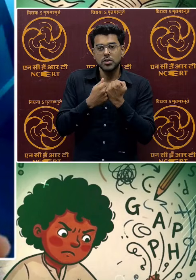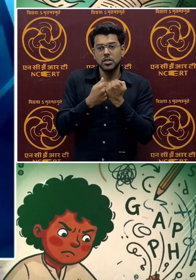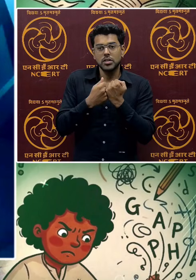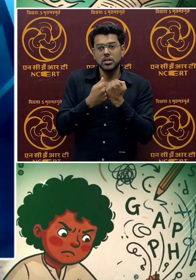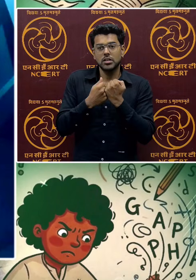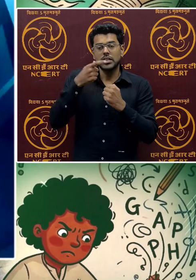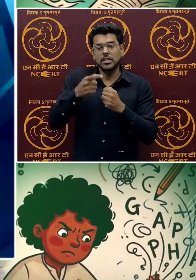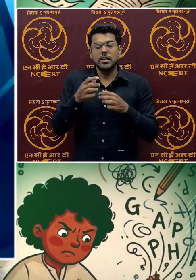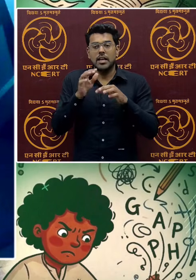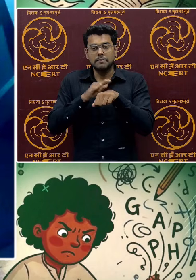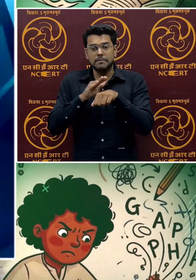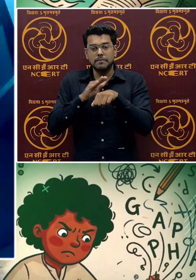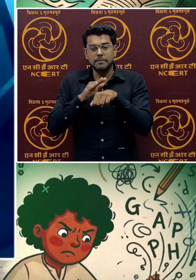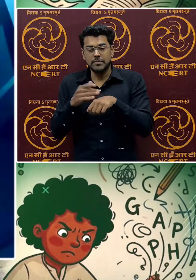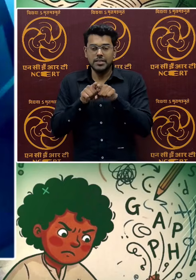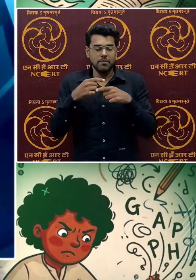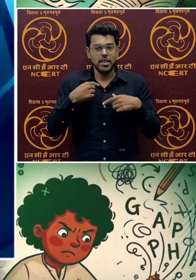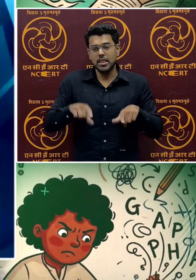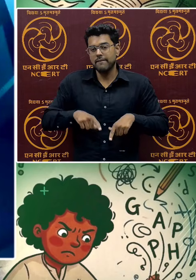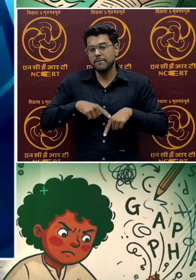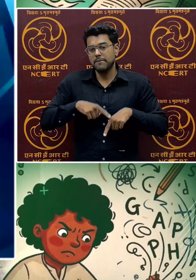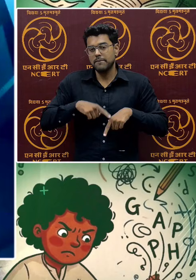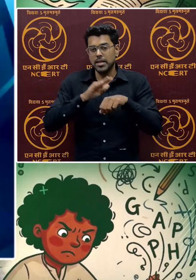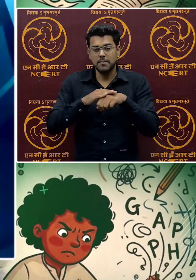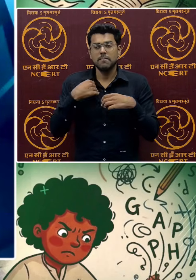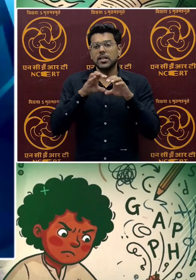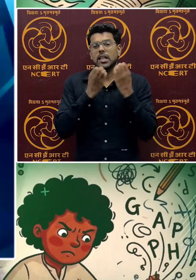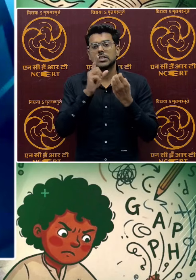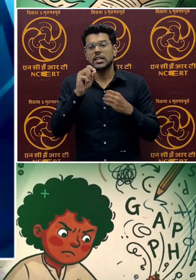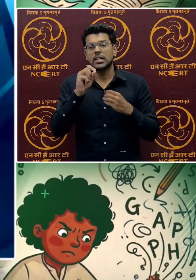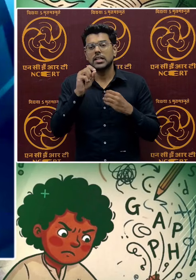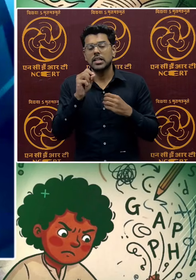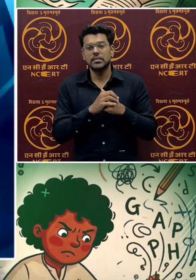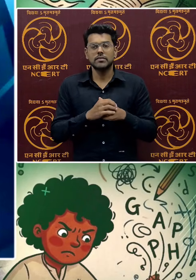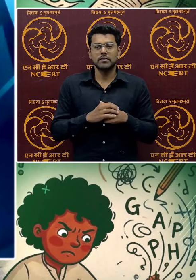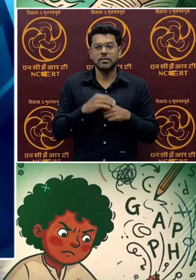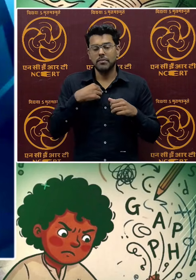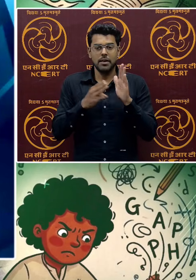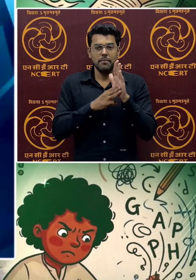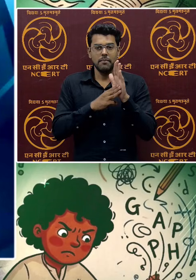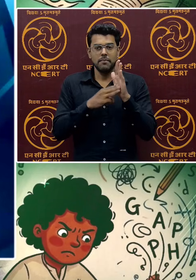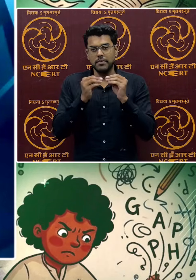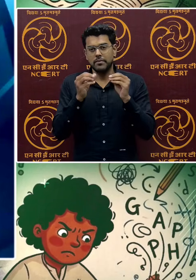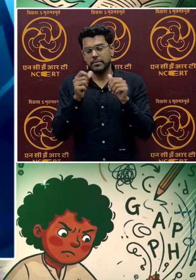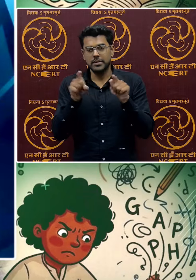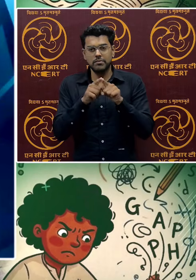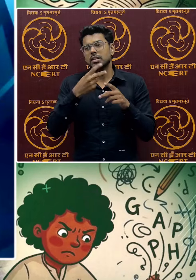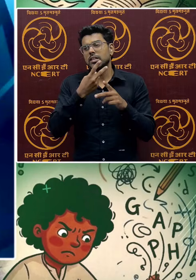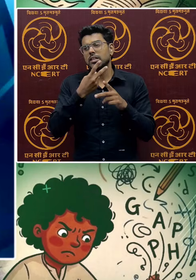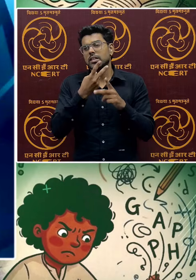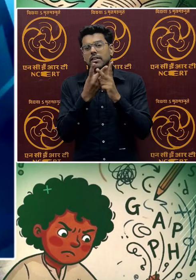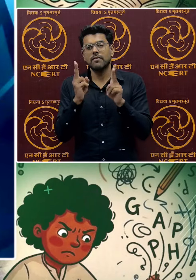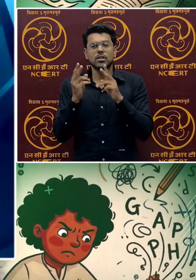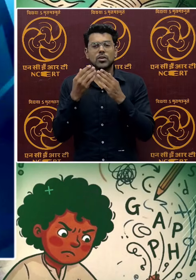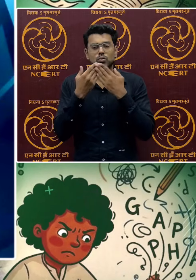very traumatizing experience in my life. In 10th, I did an MDA. It's Okay. another school in